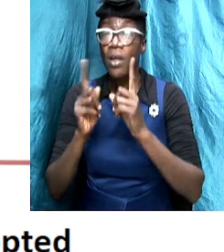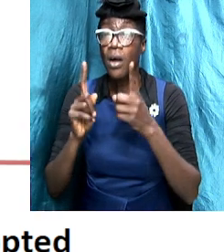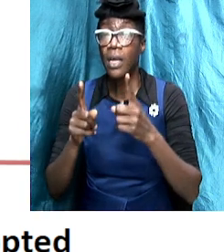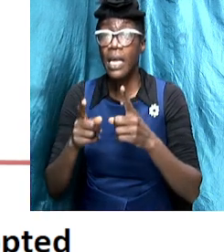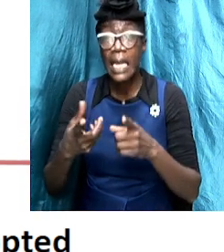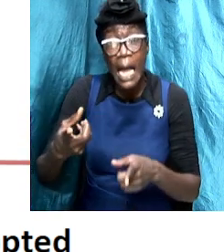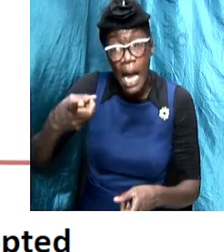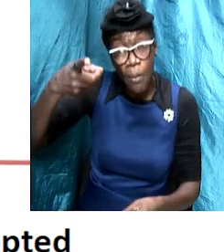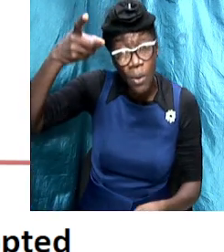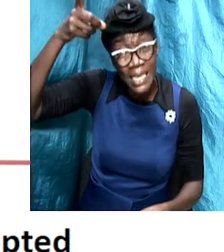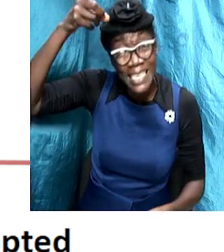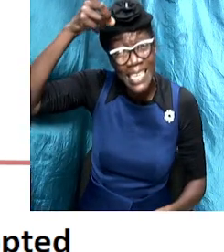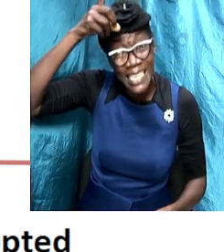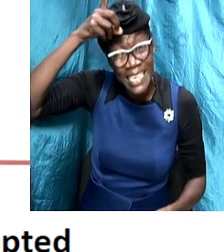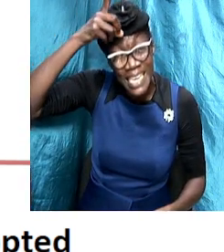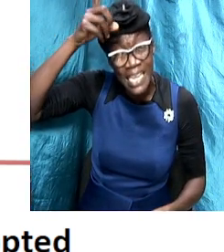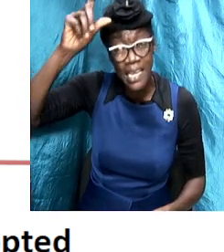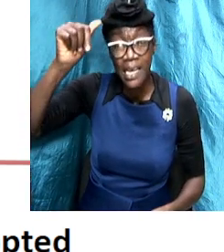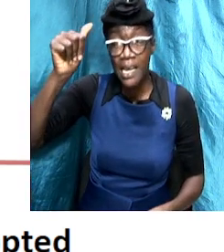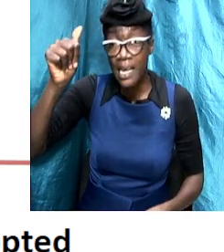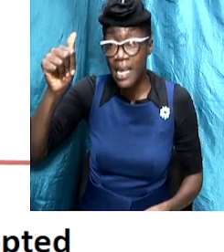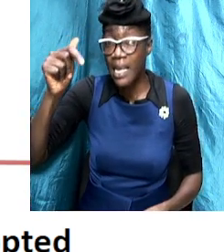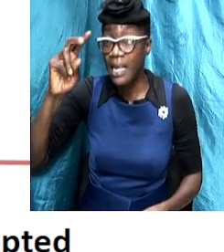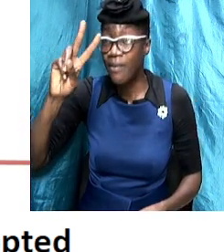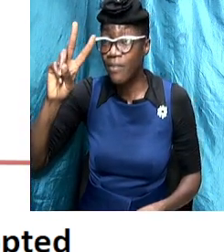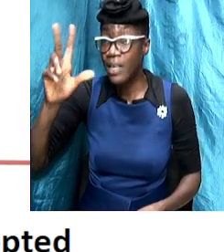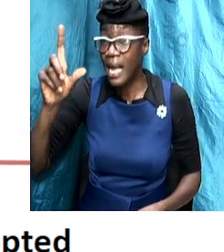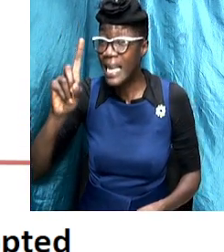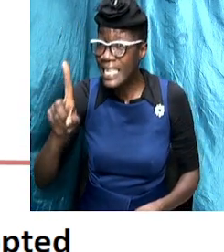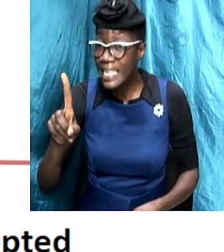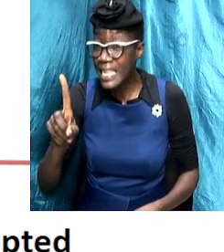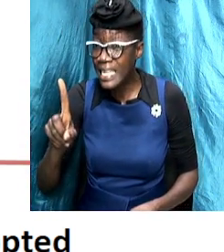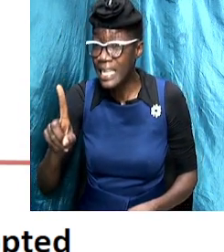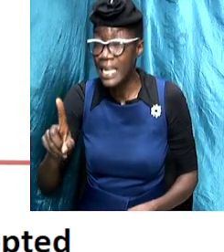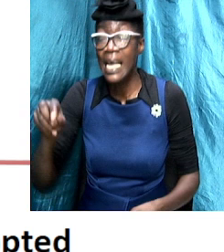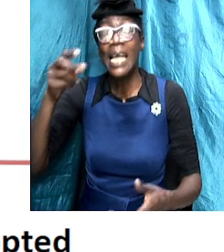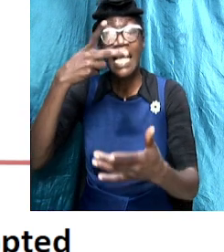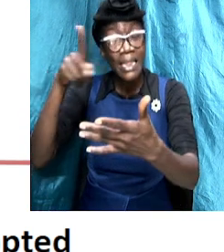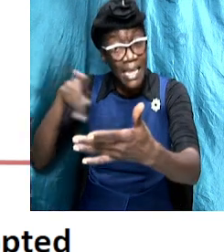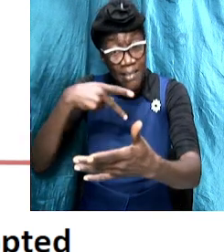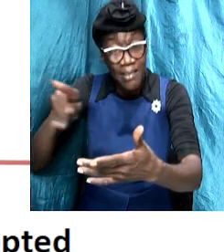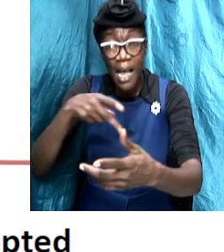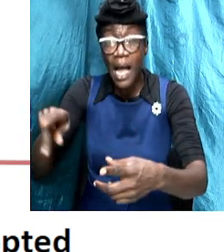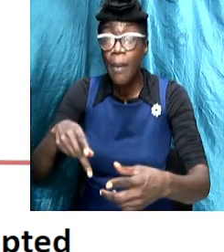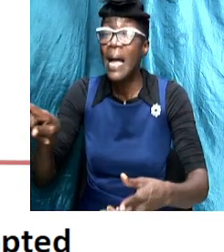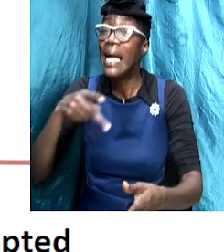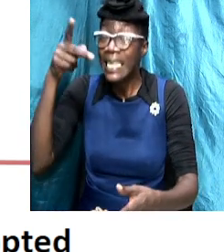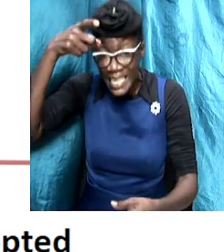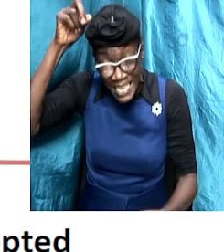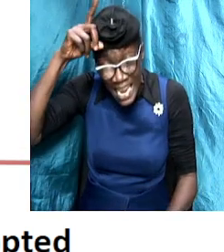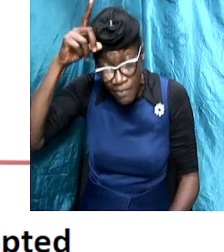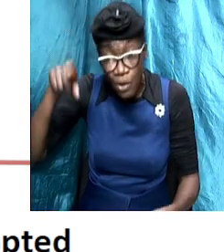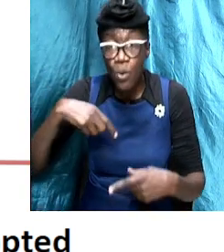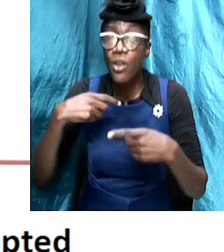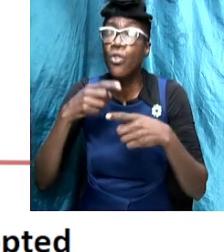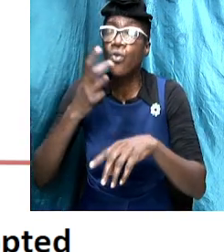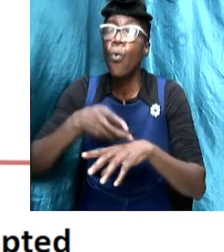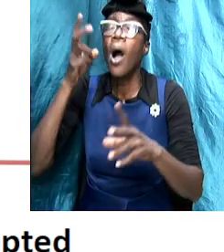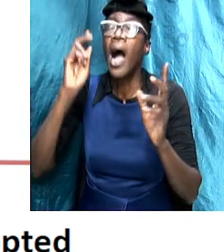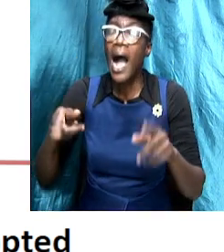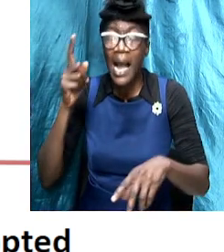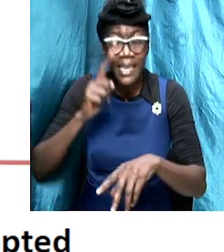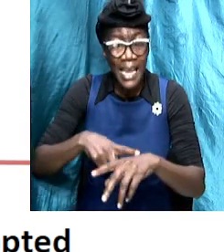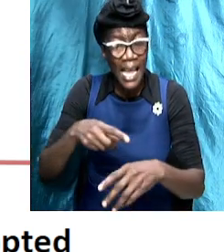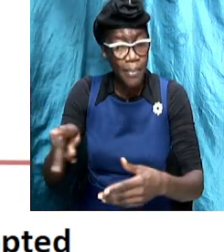psalm. And if you can remember, David was going through a hard time in his life. And he felt as if God had forsaken